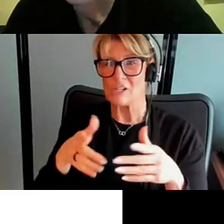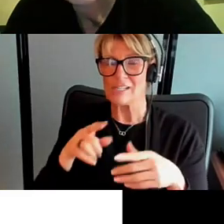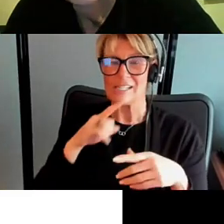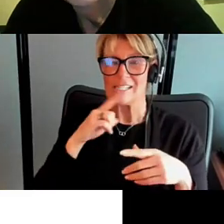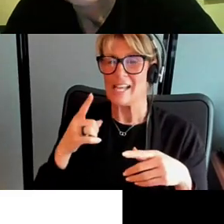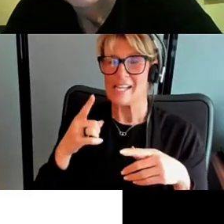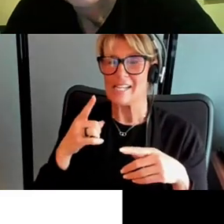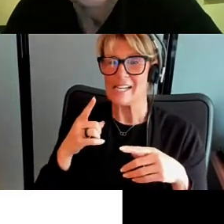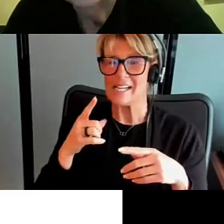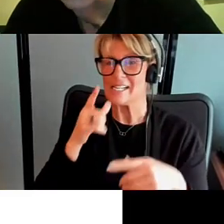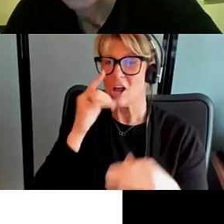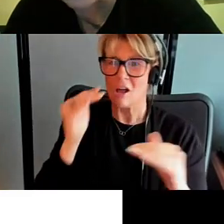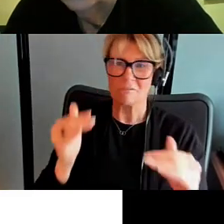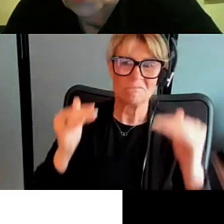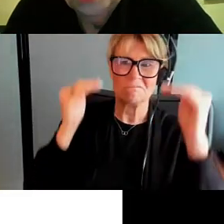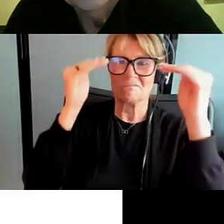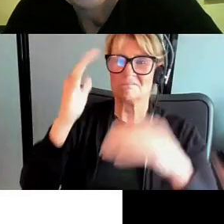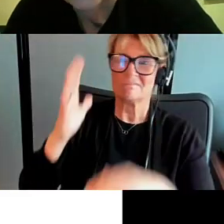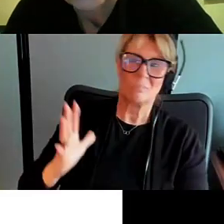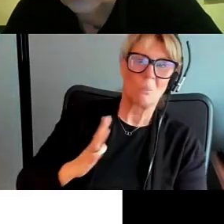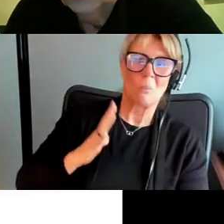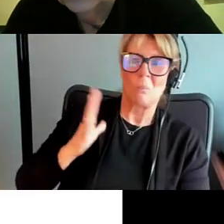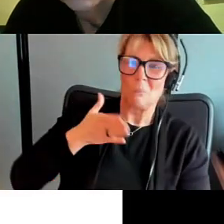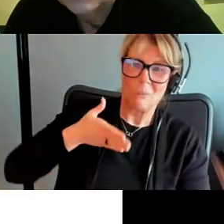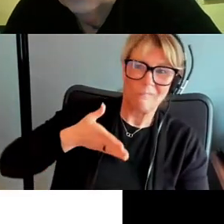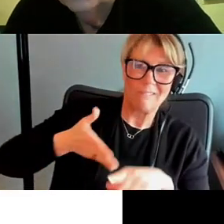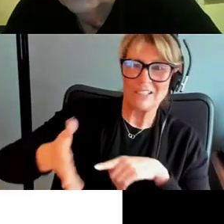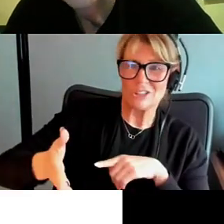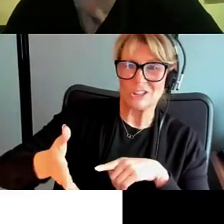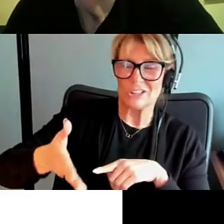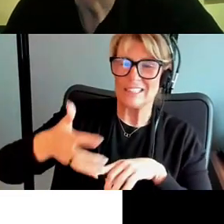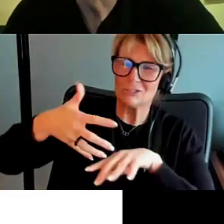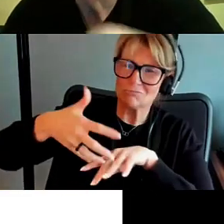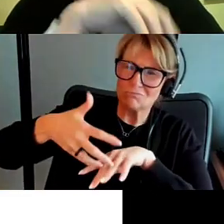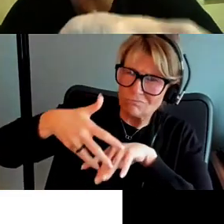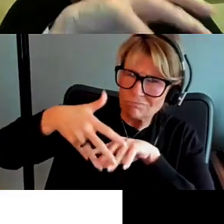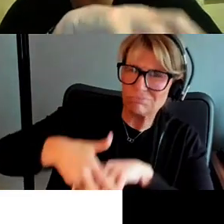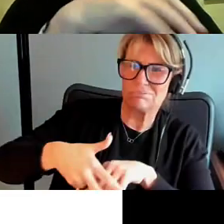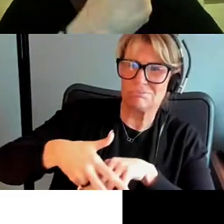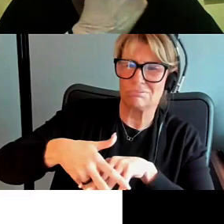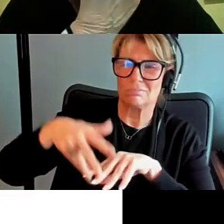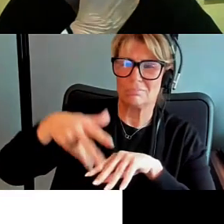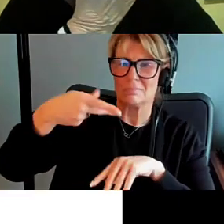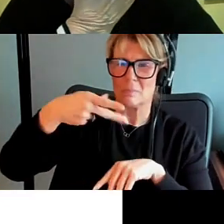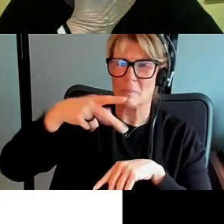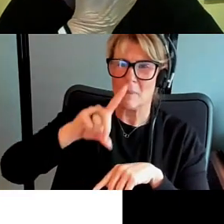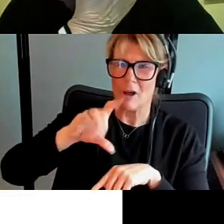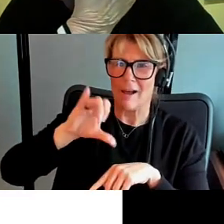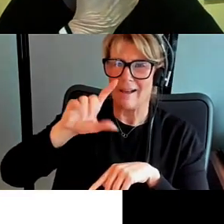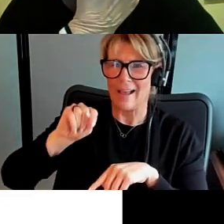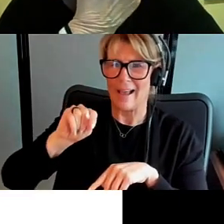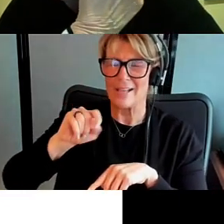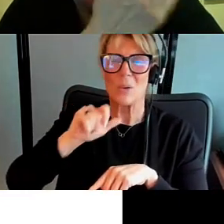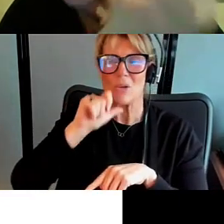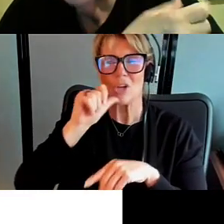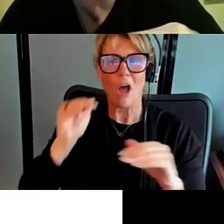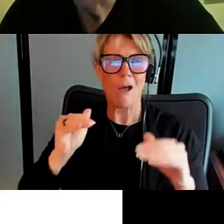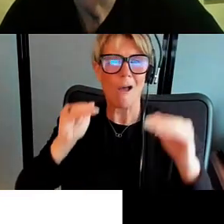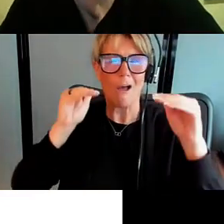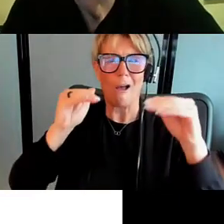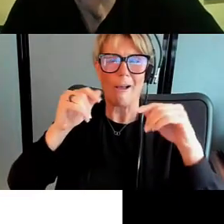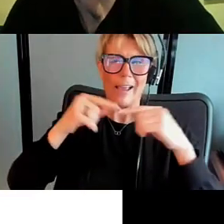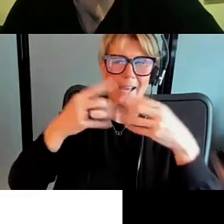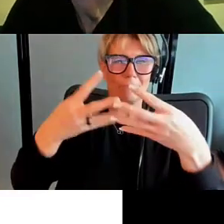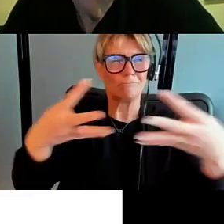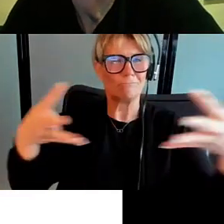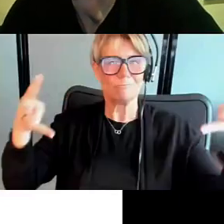It's not going to be CBC, quality. We're not all in a sound booth, but he said this is what makes it attractive